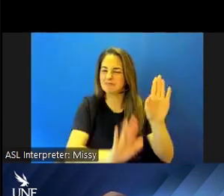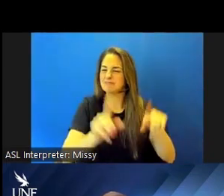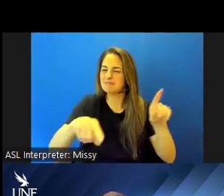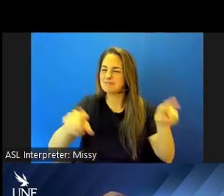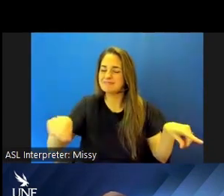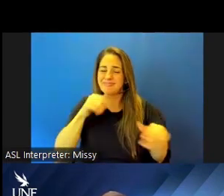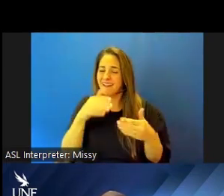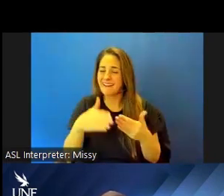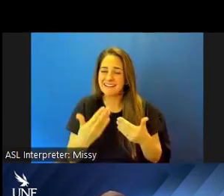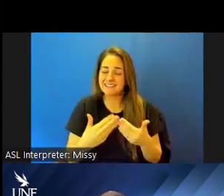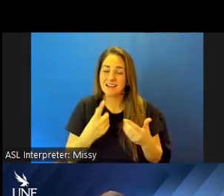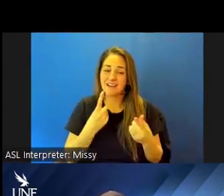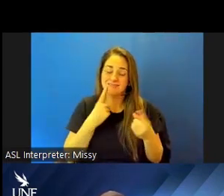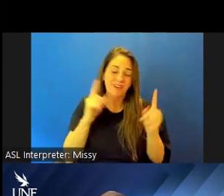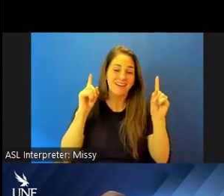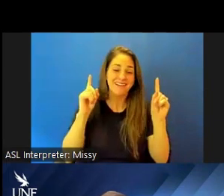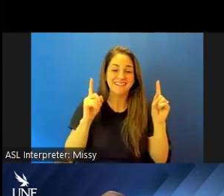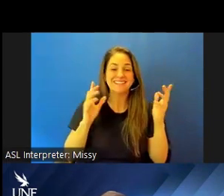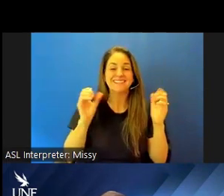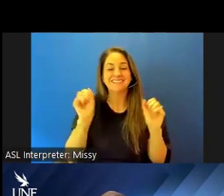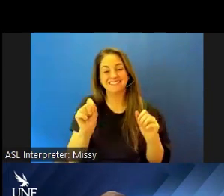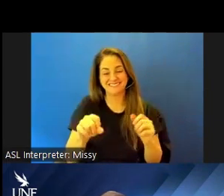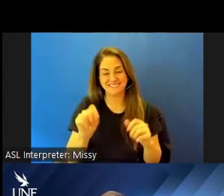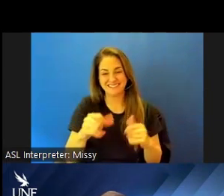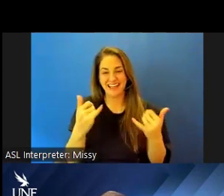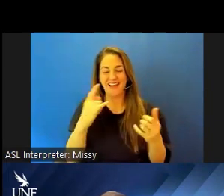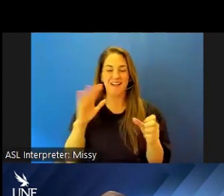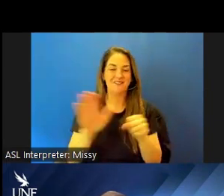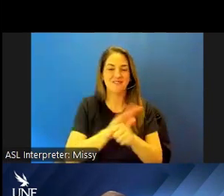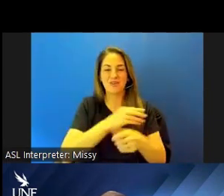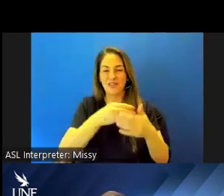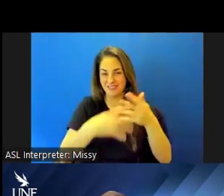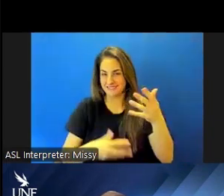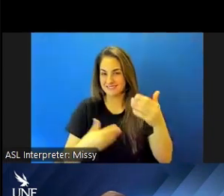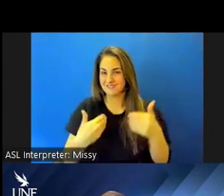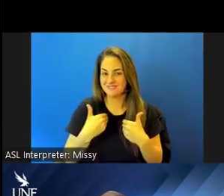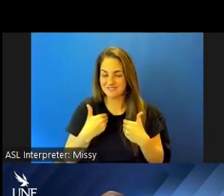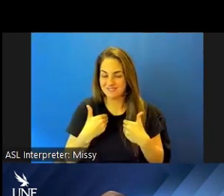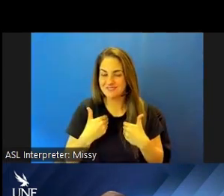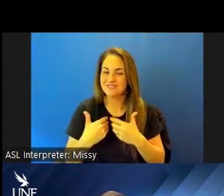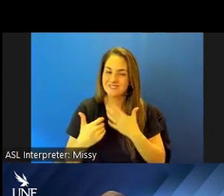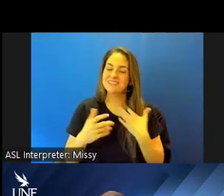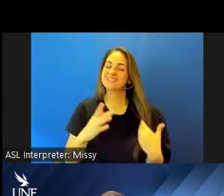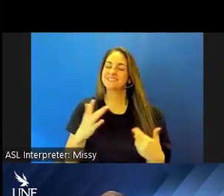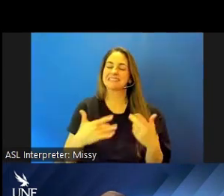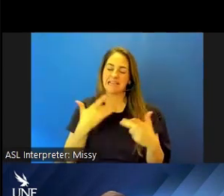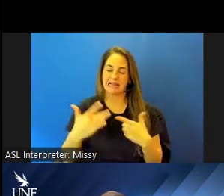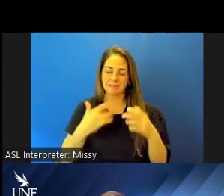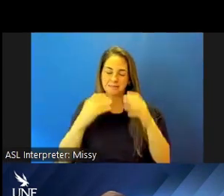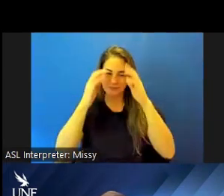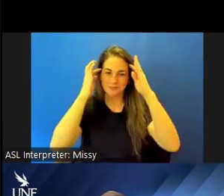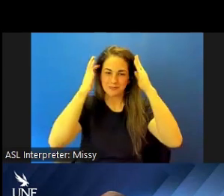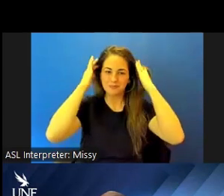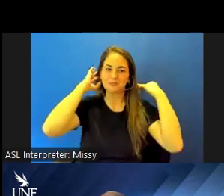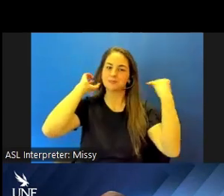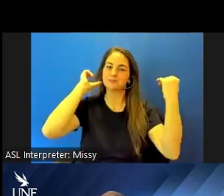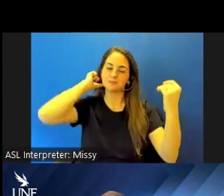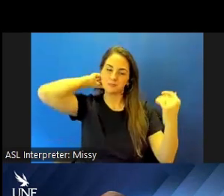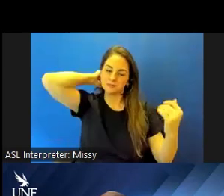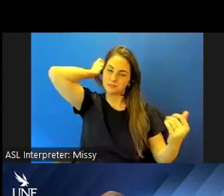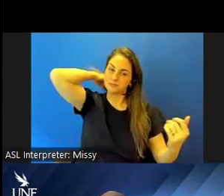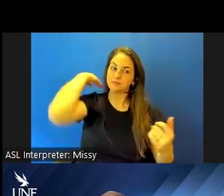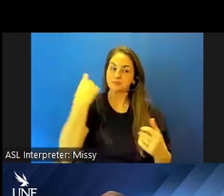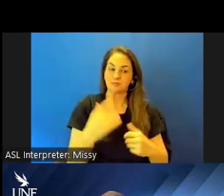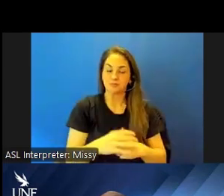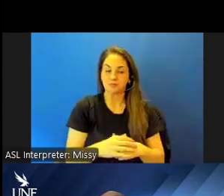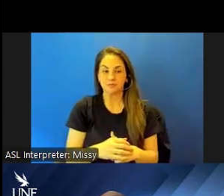easy, but we did it, and now we have a full list, and that's really exciting. So the coordinator,